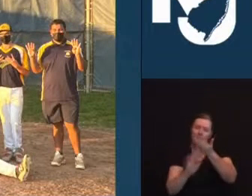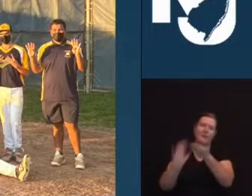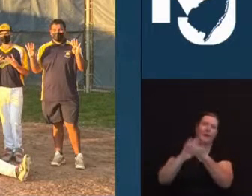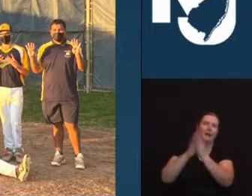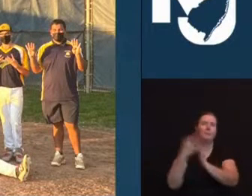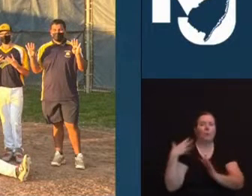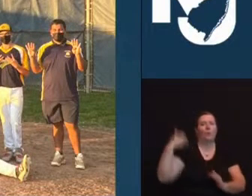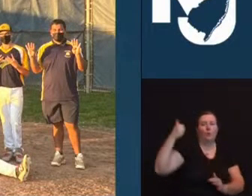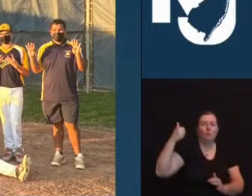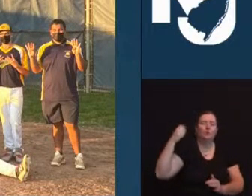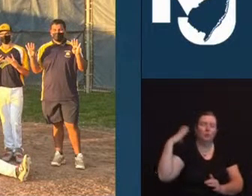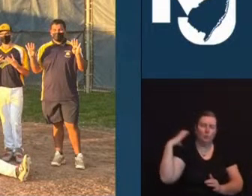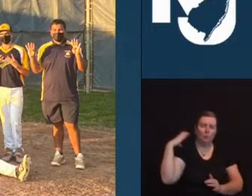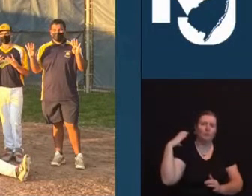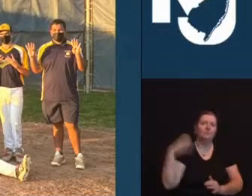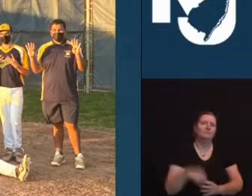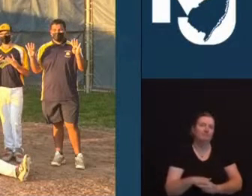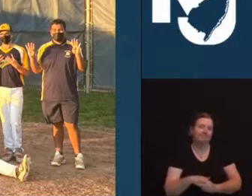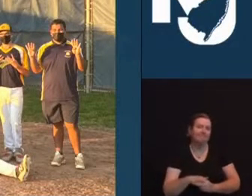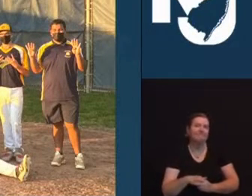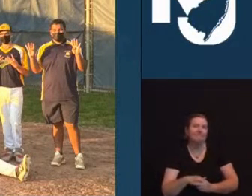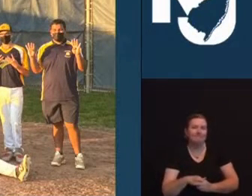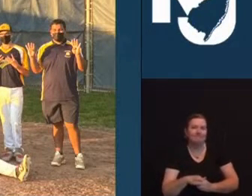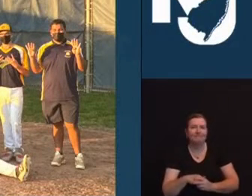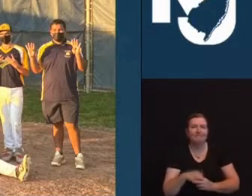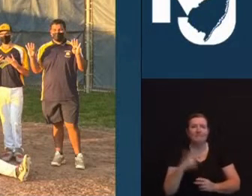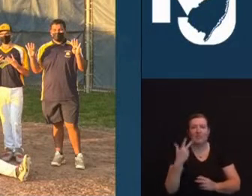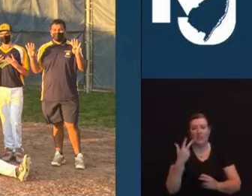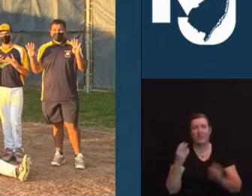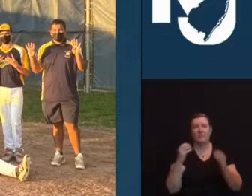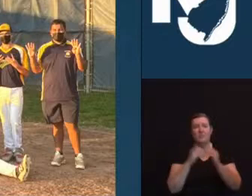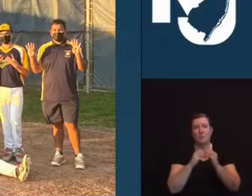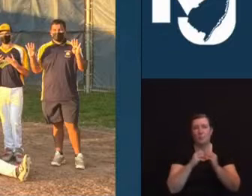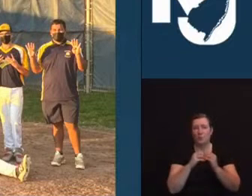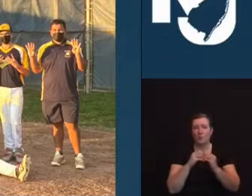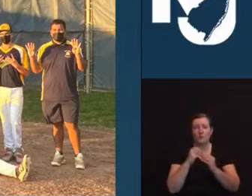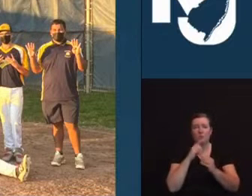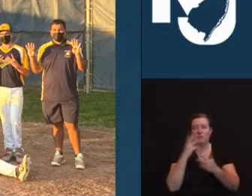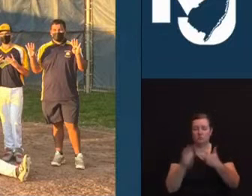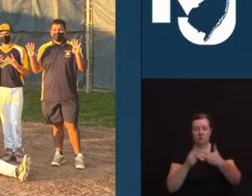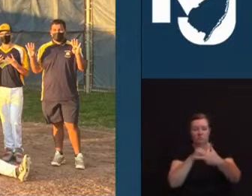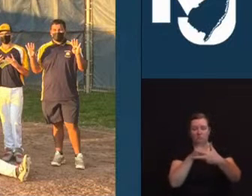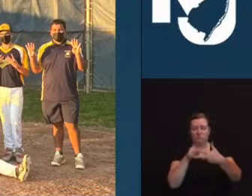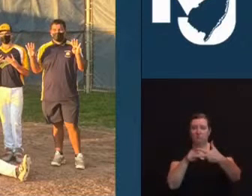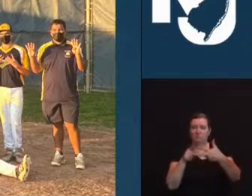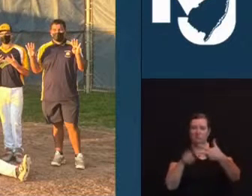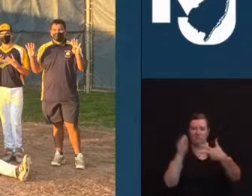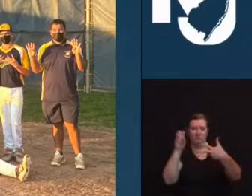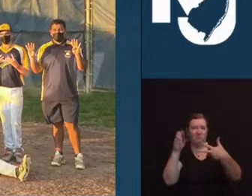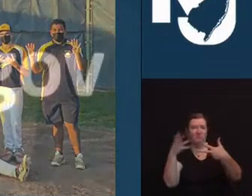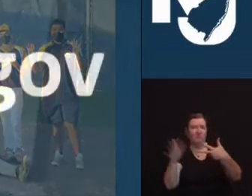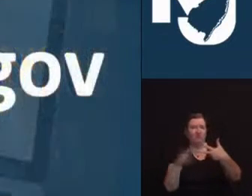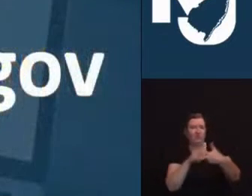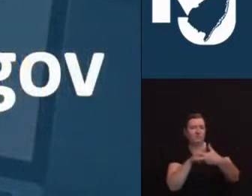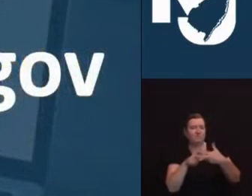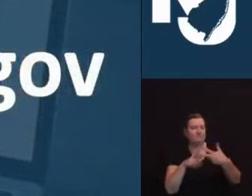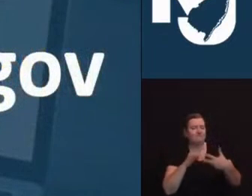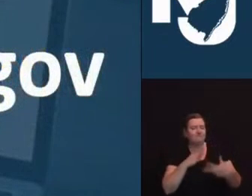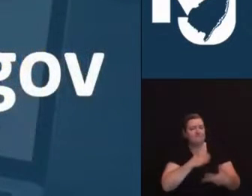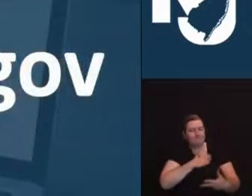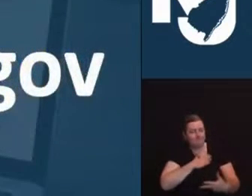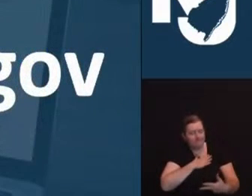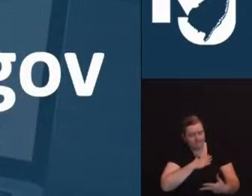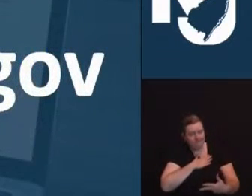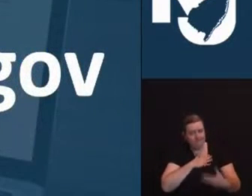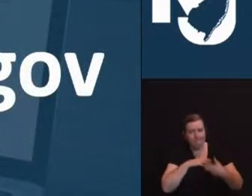more from among more than 16,000 New Jerseyans who have been lost throughout this pandemic. For them and for our